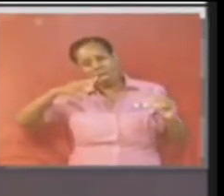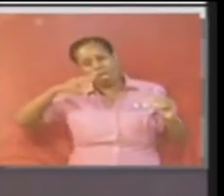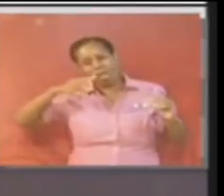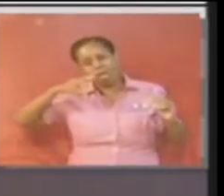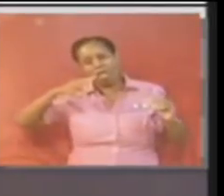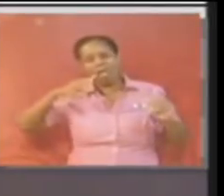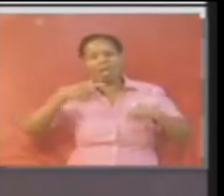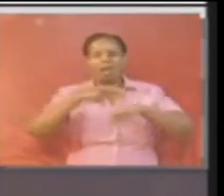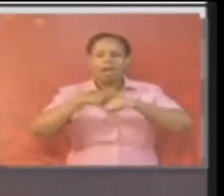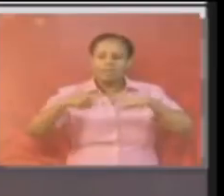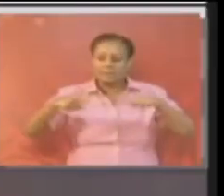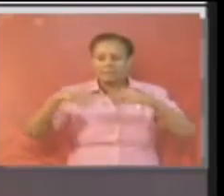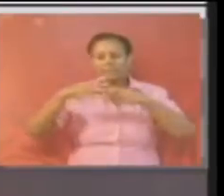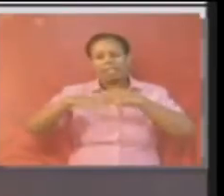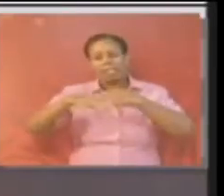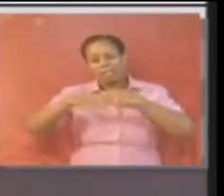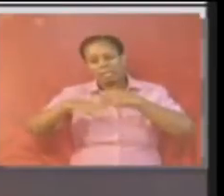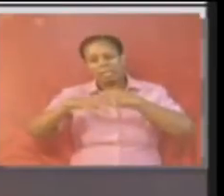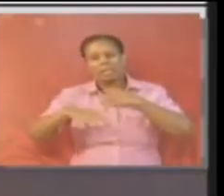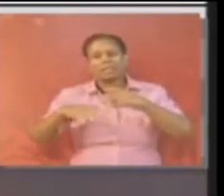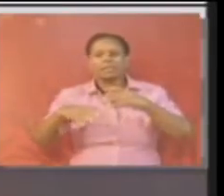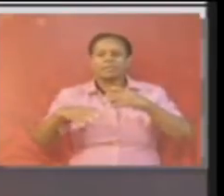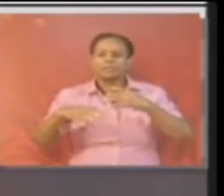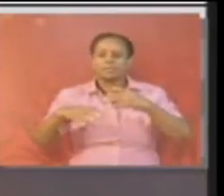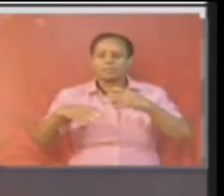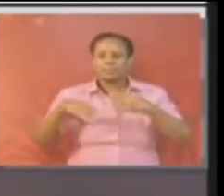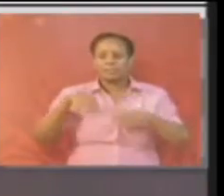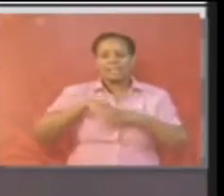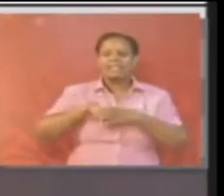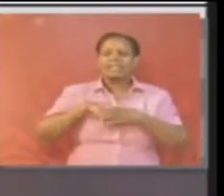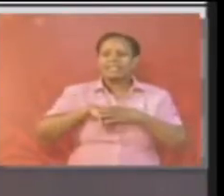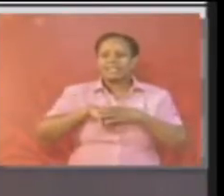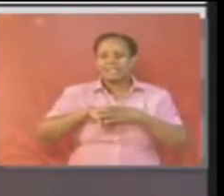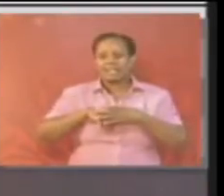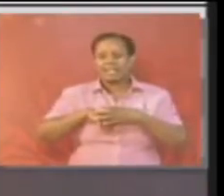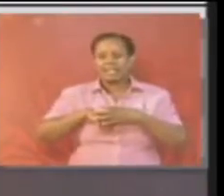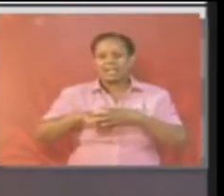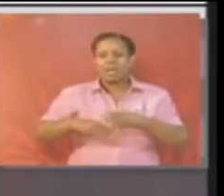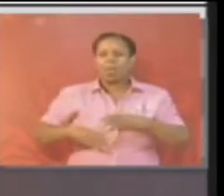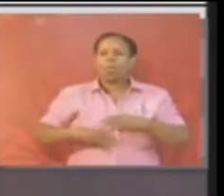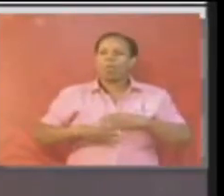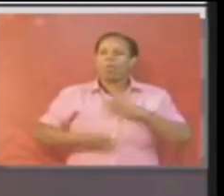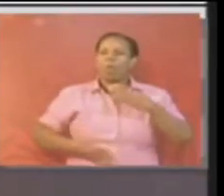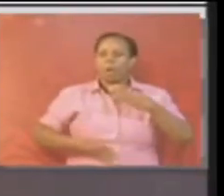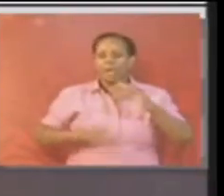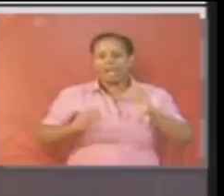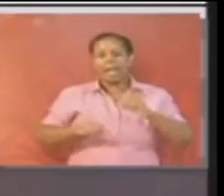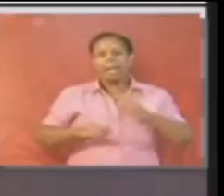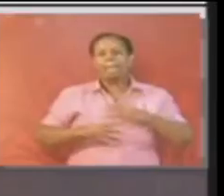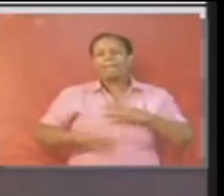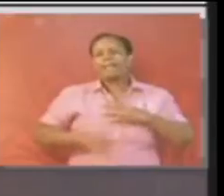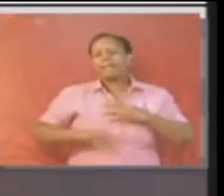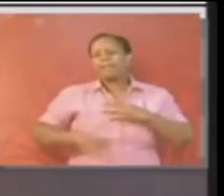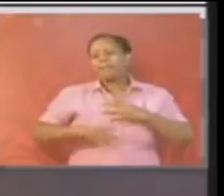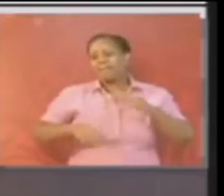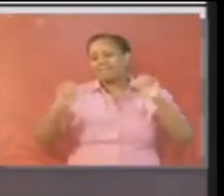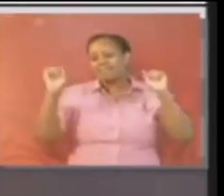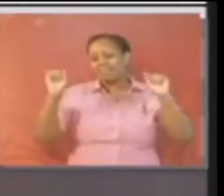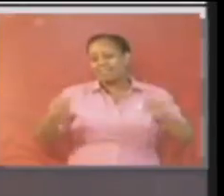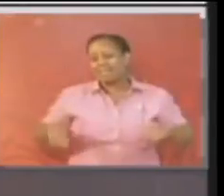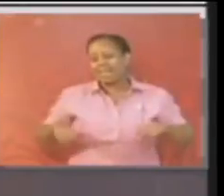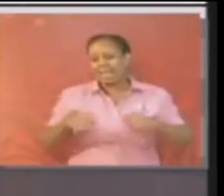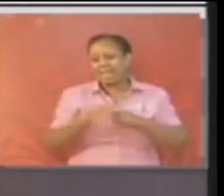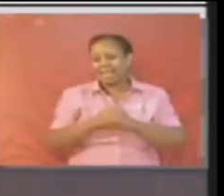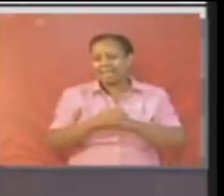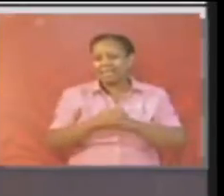of the intestine, so they end up bleeding on the inside. They can have a significant reaction, which we call anaphylaxis, where they literally will